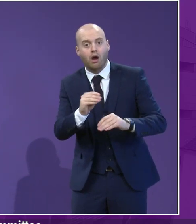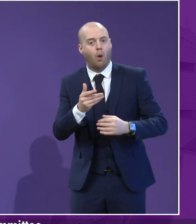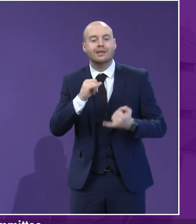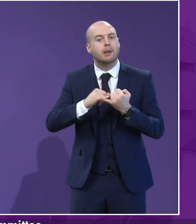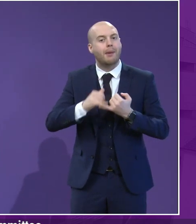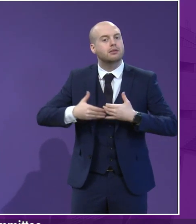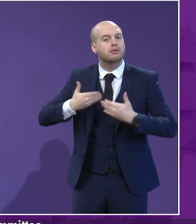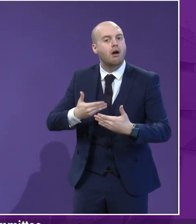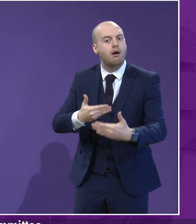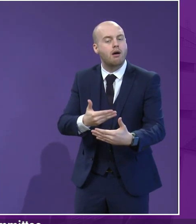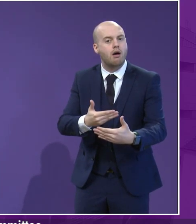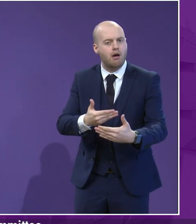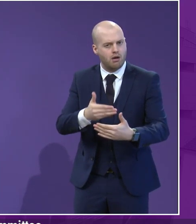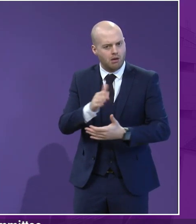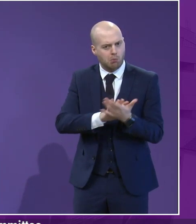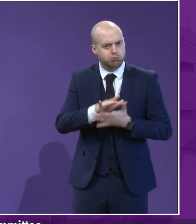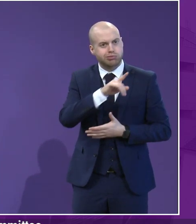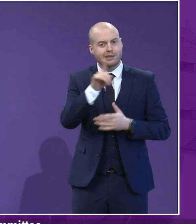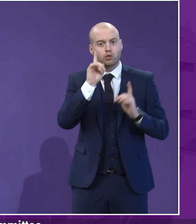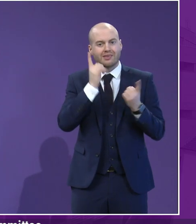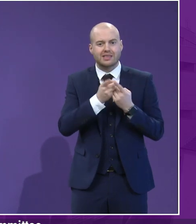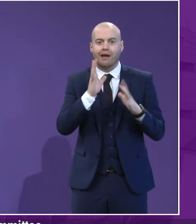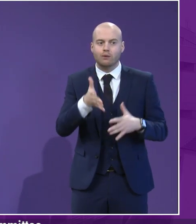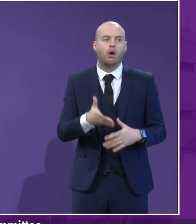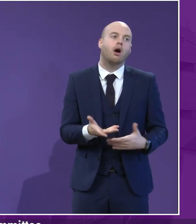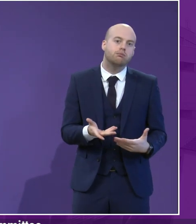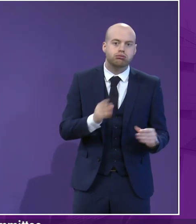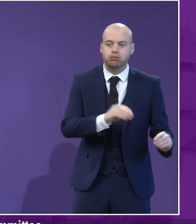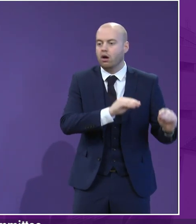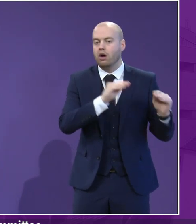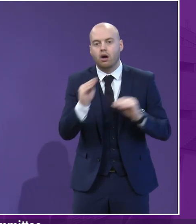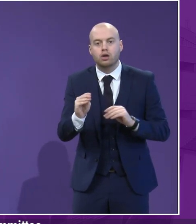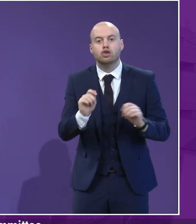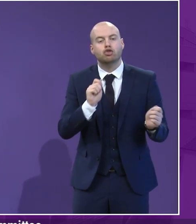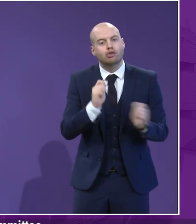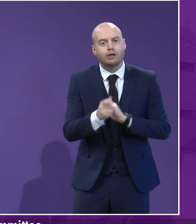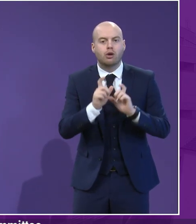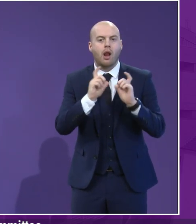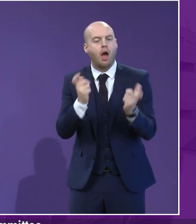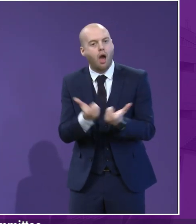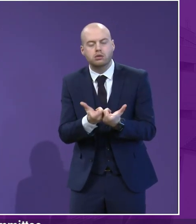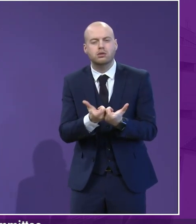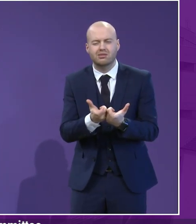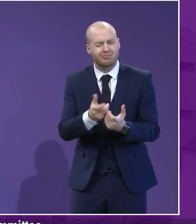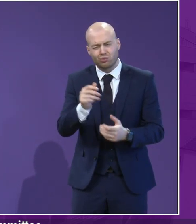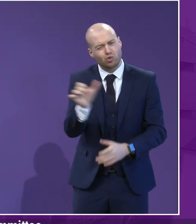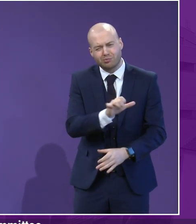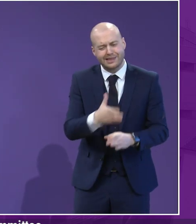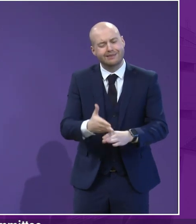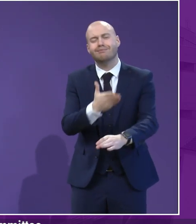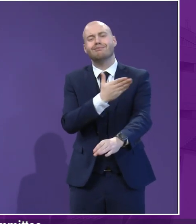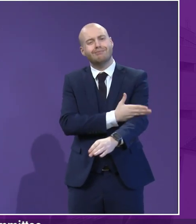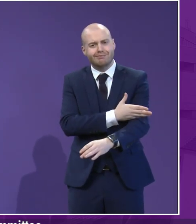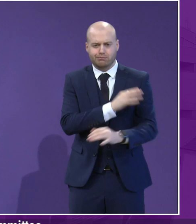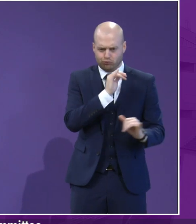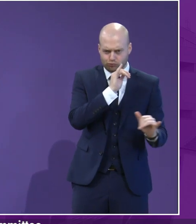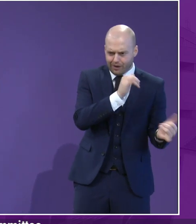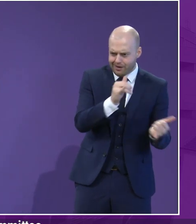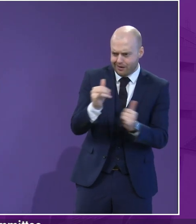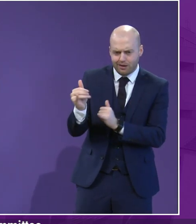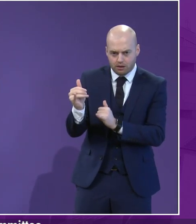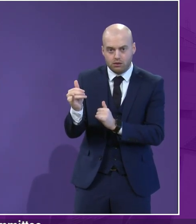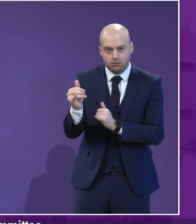accessibility issues, and it's not until a student tries to access that particular teaching space that they realise it's inaccessible, and by that point you're already at the